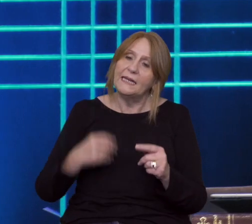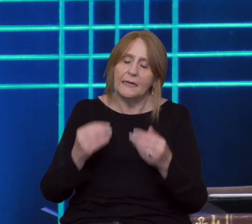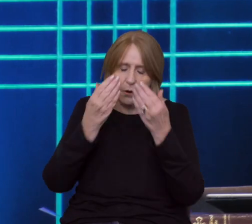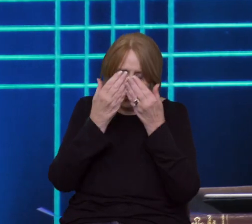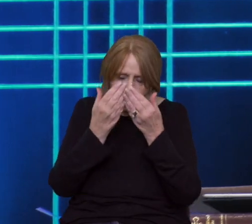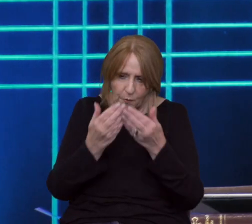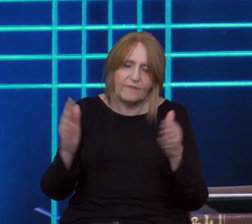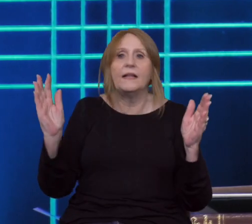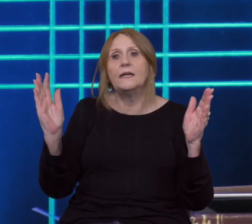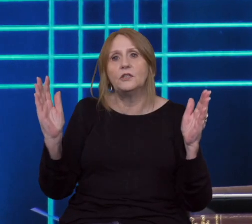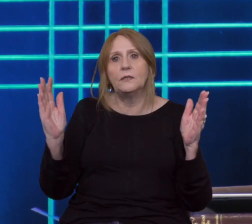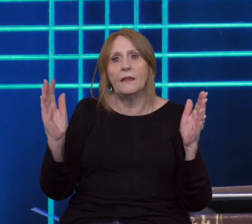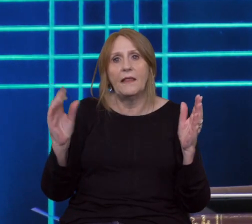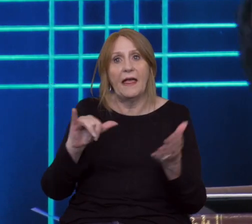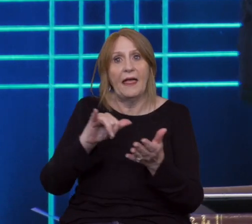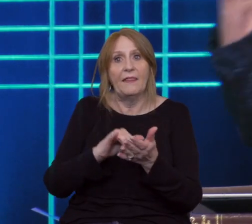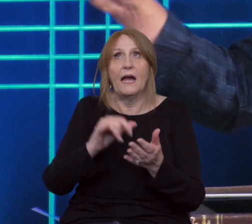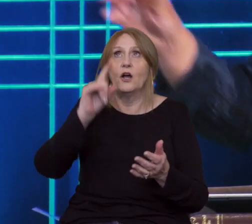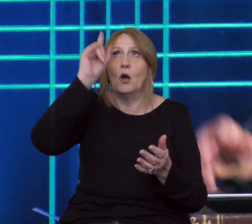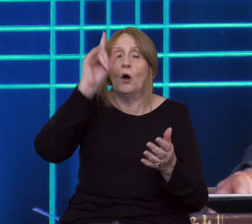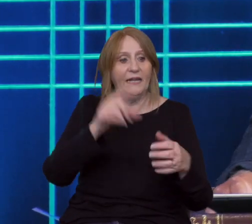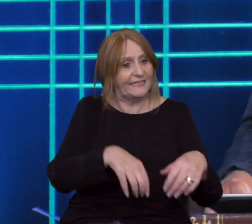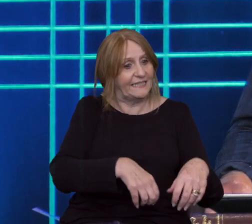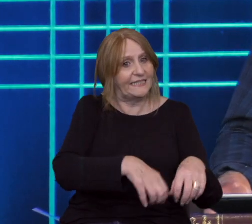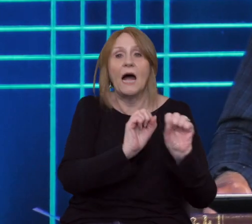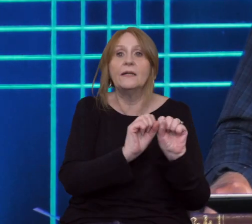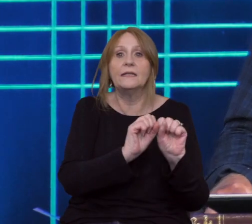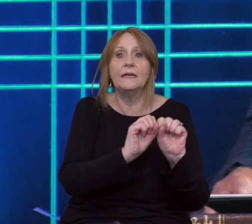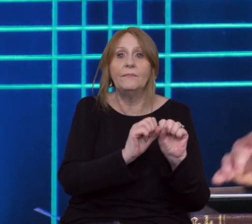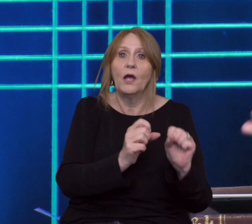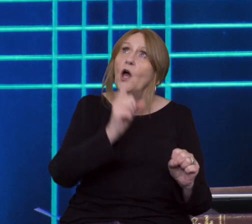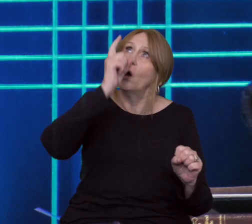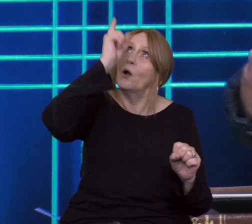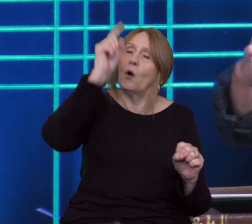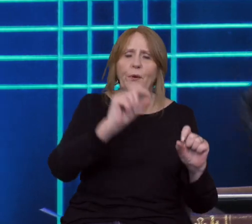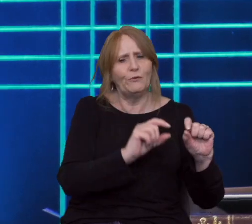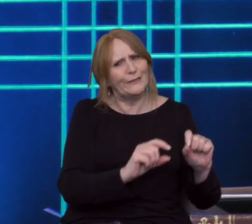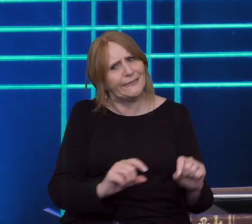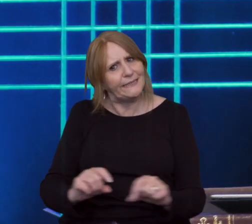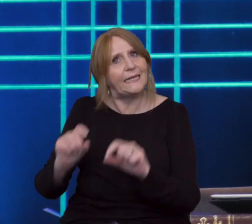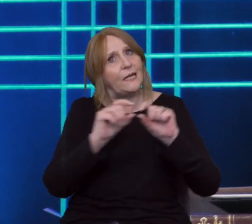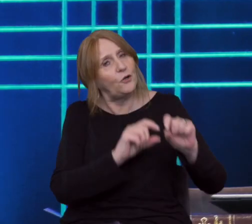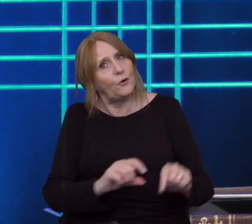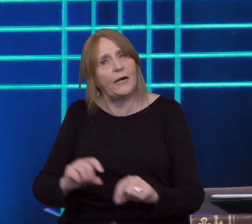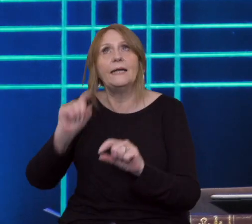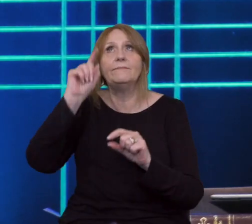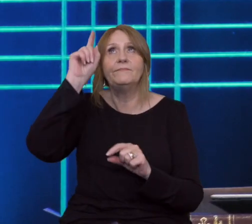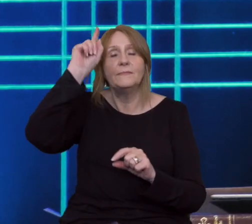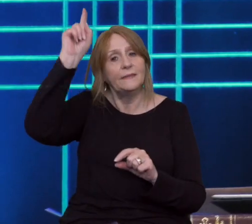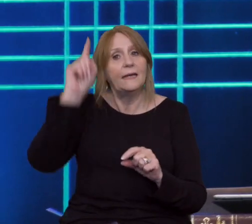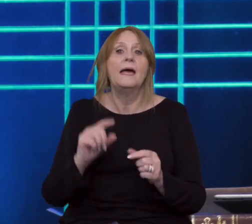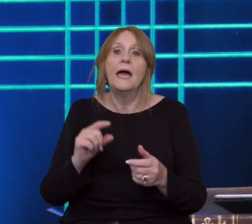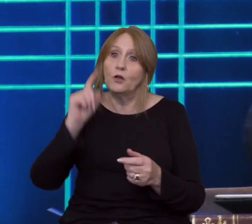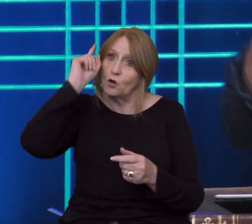it, God continues it, and God will end it. You see, it's so easy to